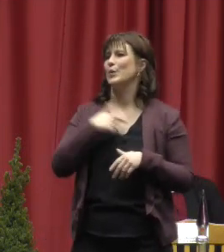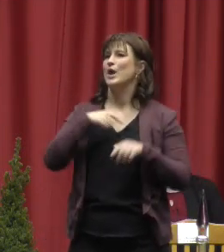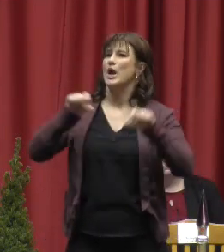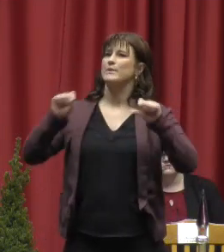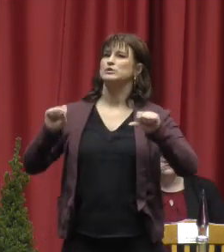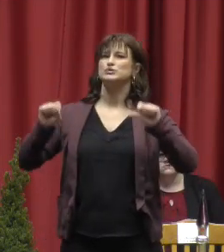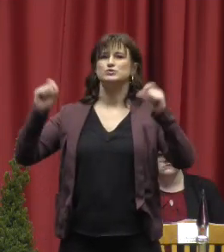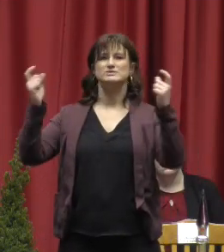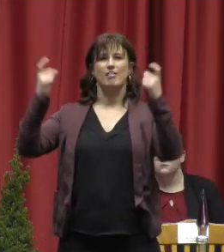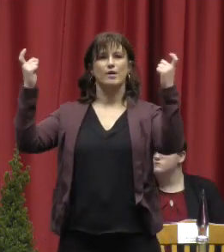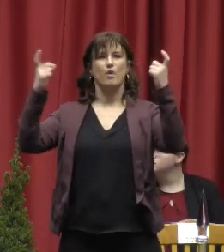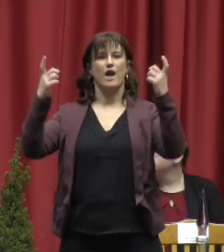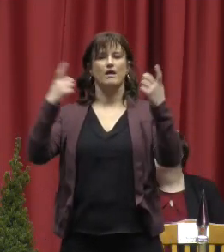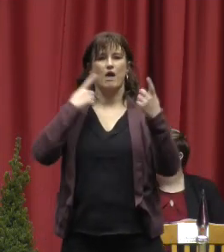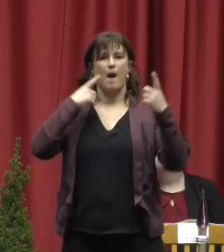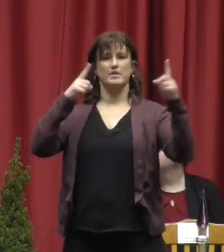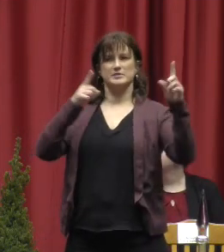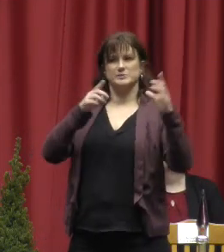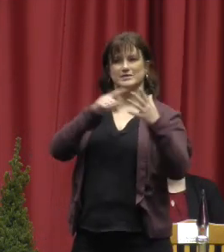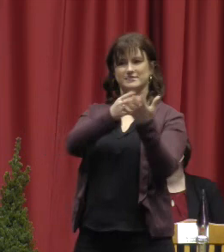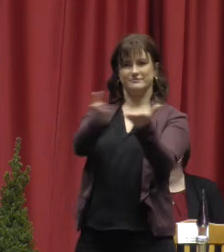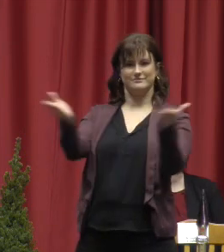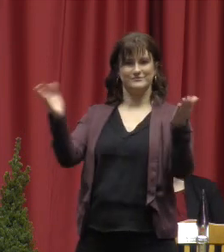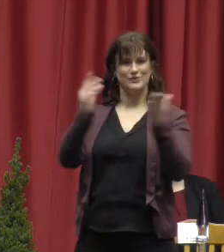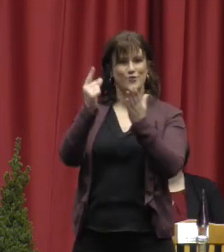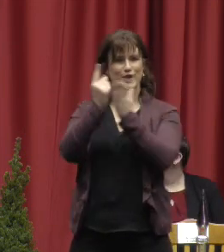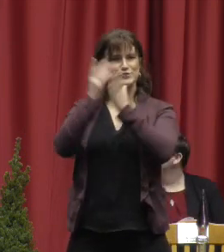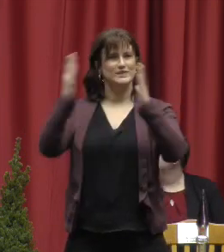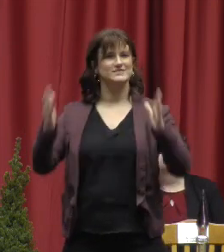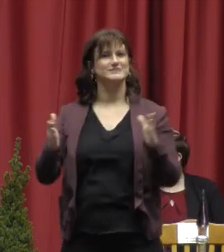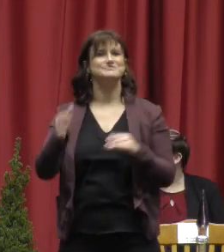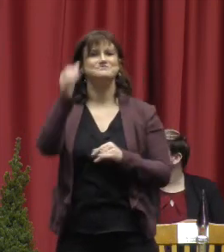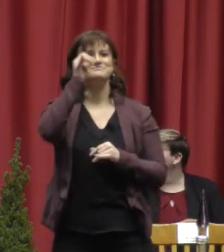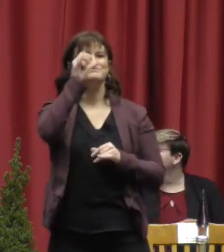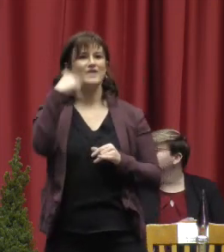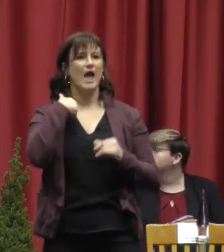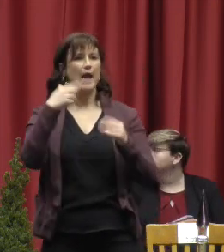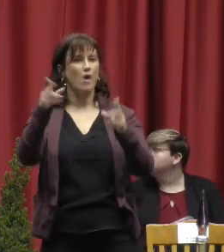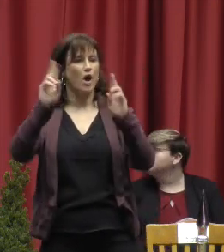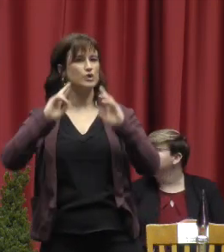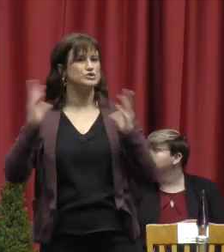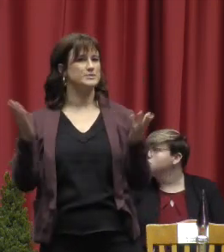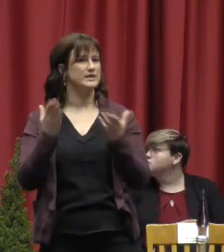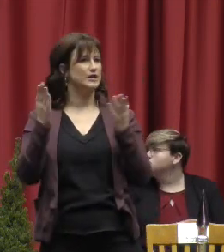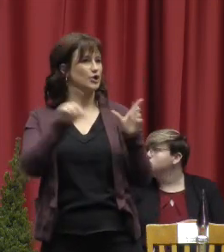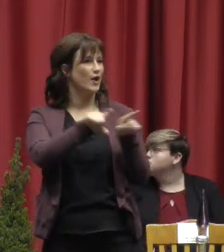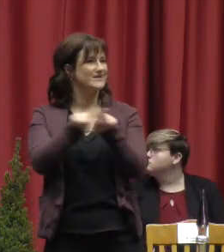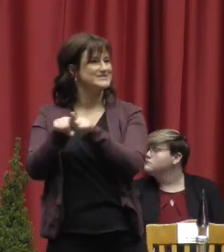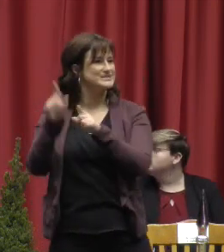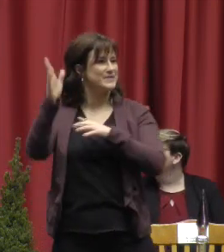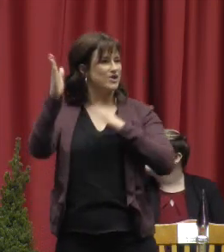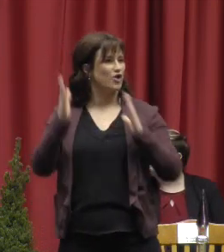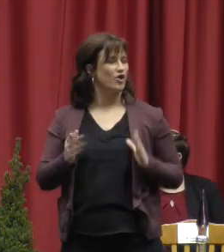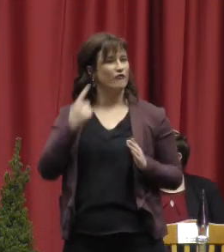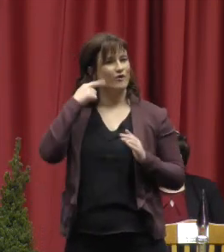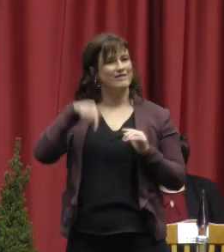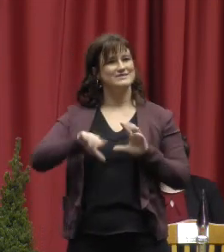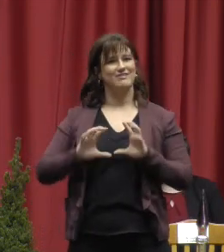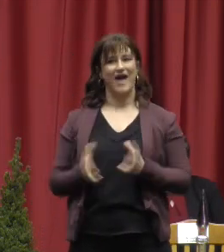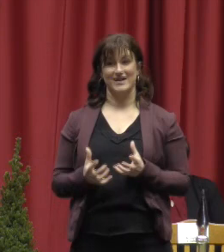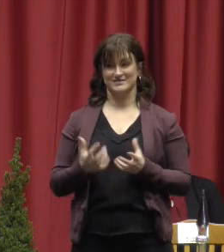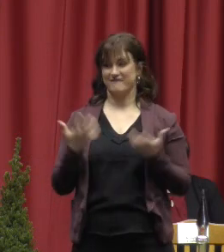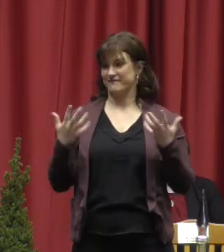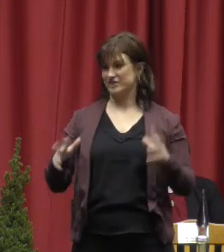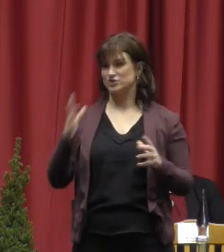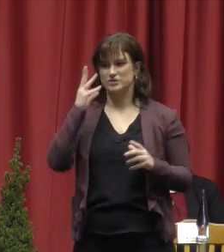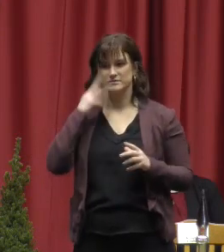fine graduates. It's an honor to be up here as a speaker for Anderson's fall 2022 graduating class. I've sat where you are all